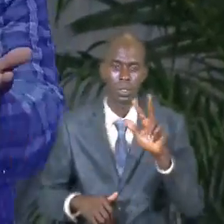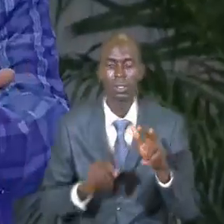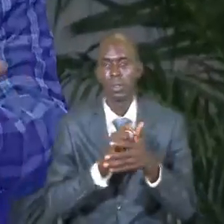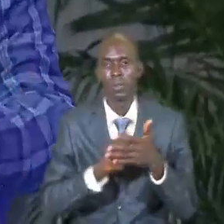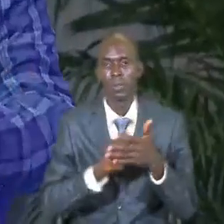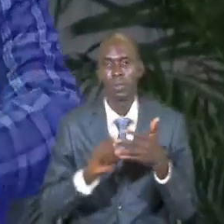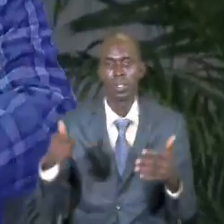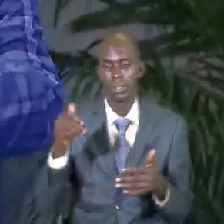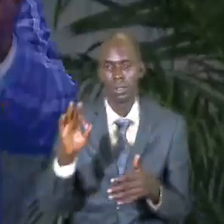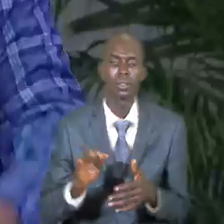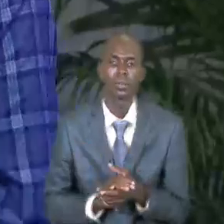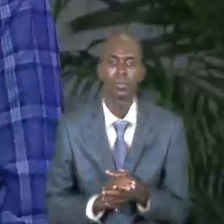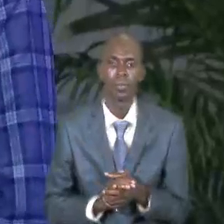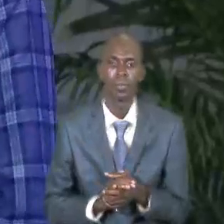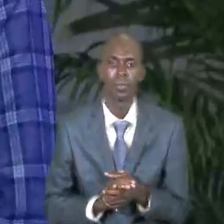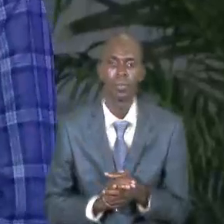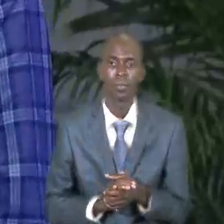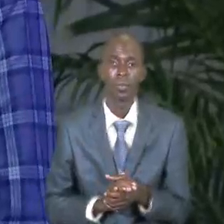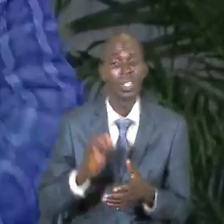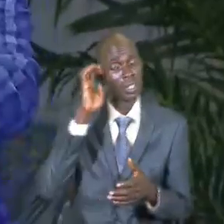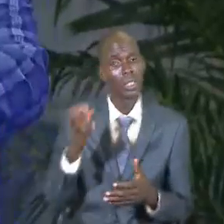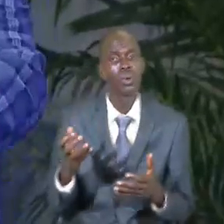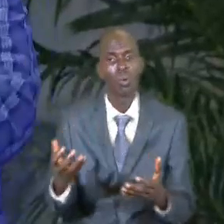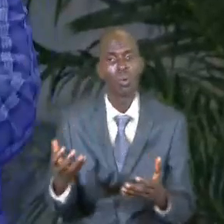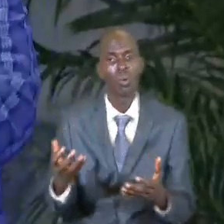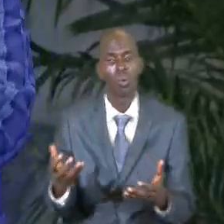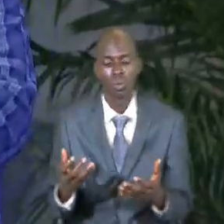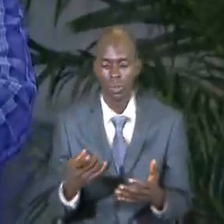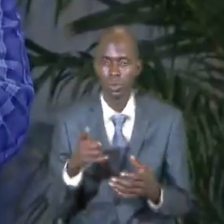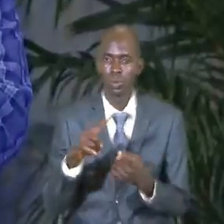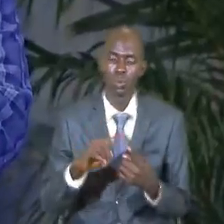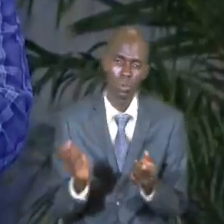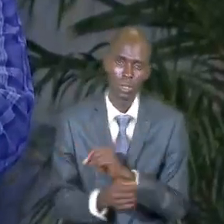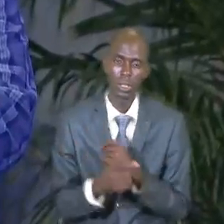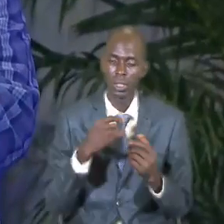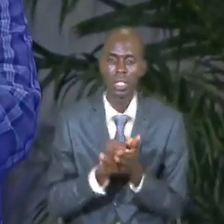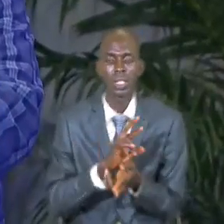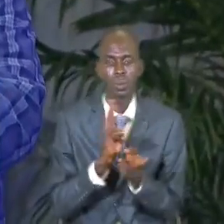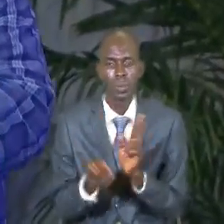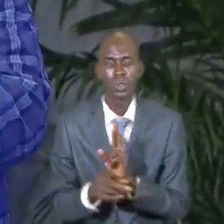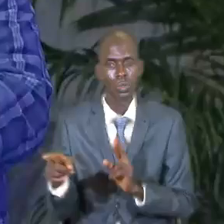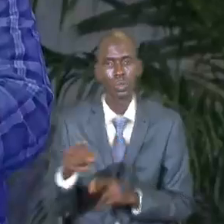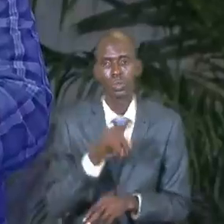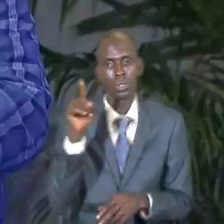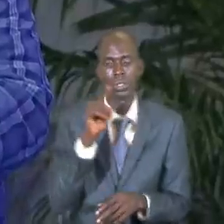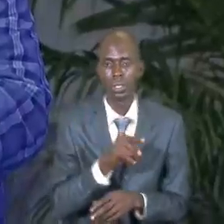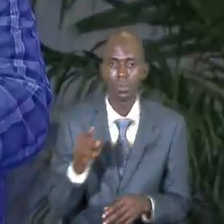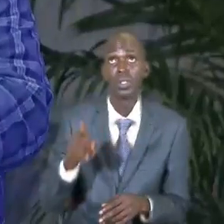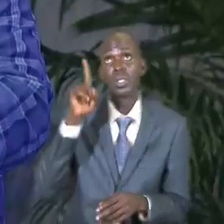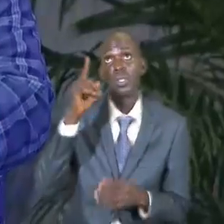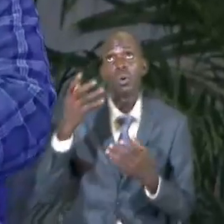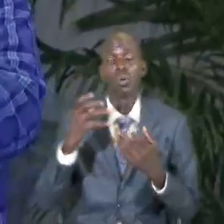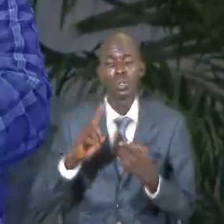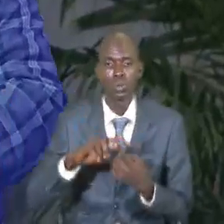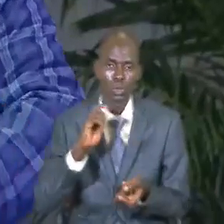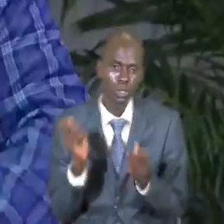wants to interrupt your life. Repent ye therefore. He wants to change you. He wants to remodel you. He wants